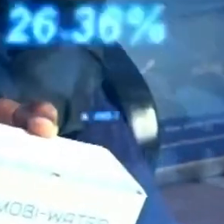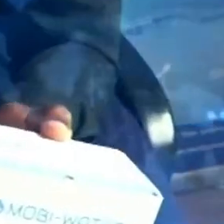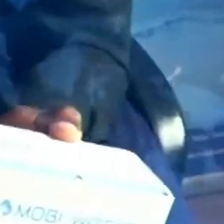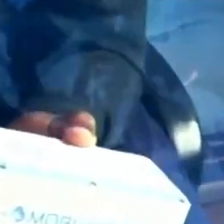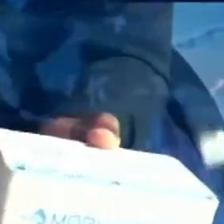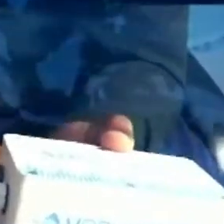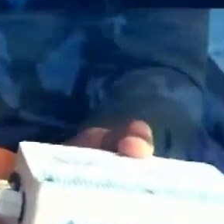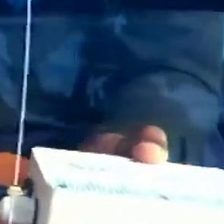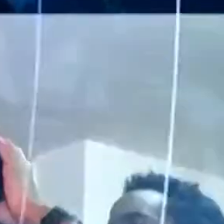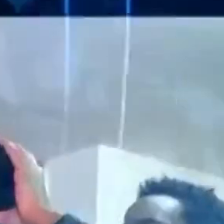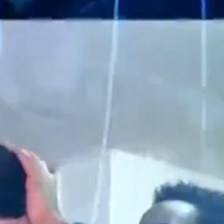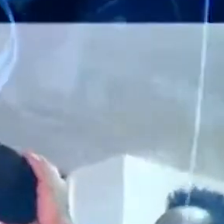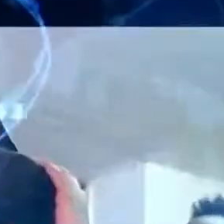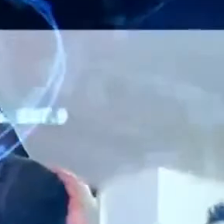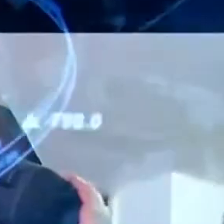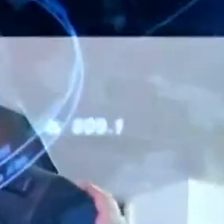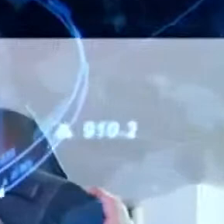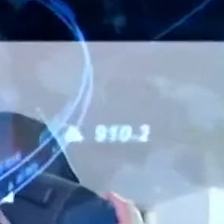innovation,